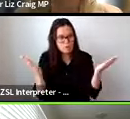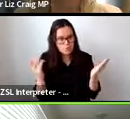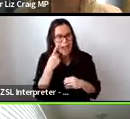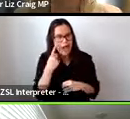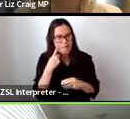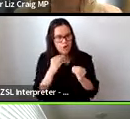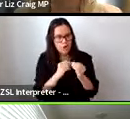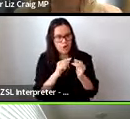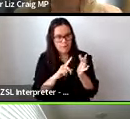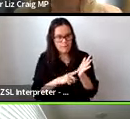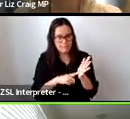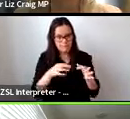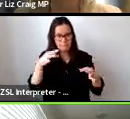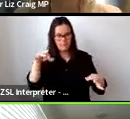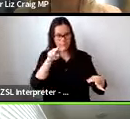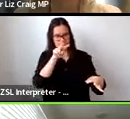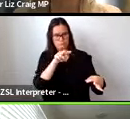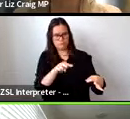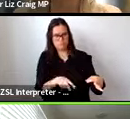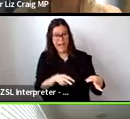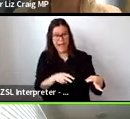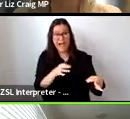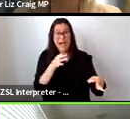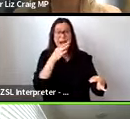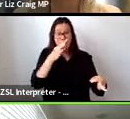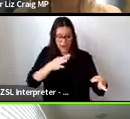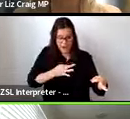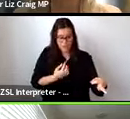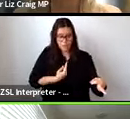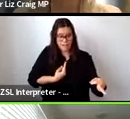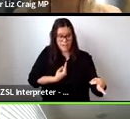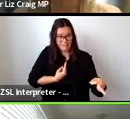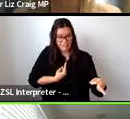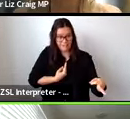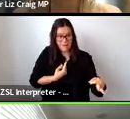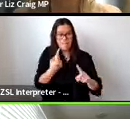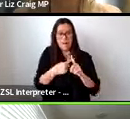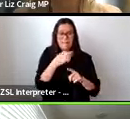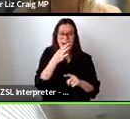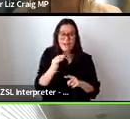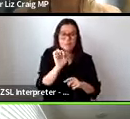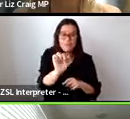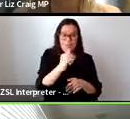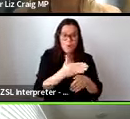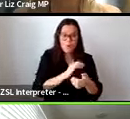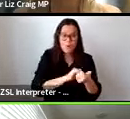and ask yourselves and ask your colleagues, do we believe that an